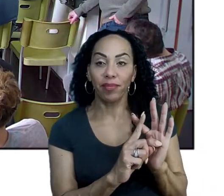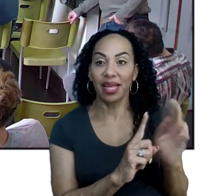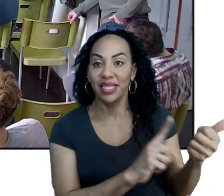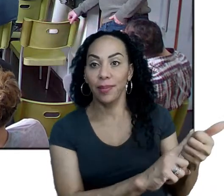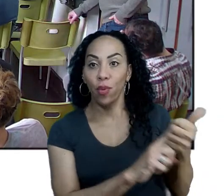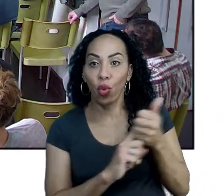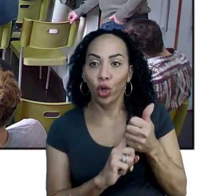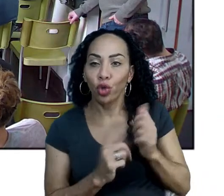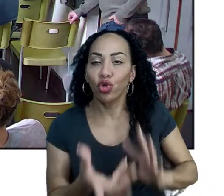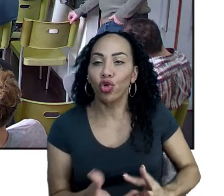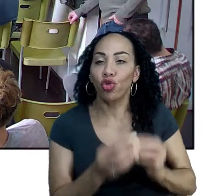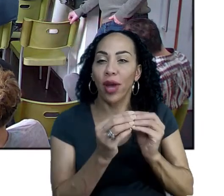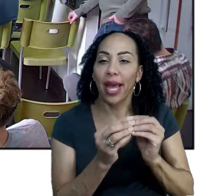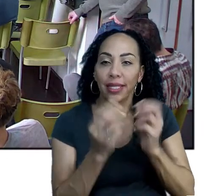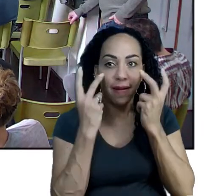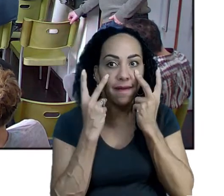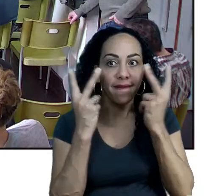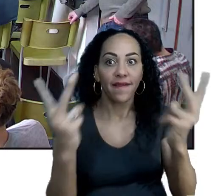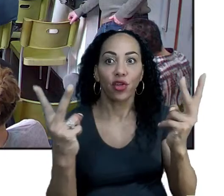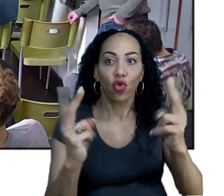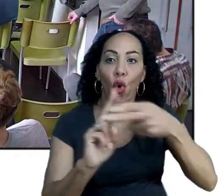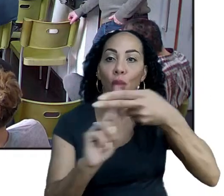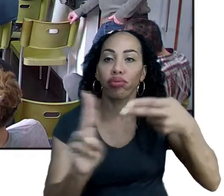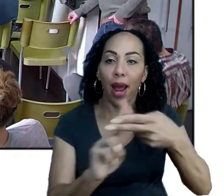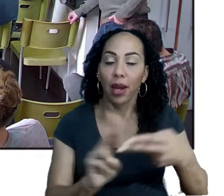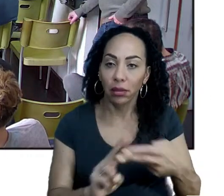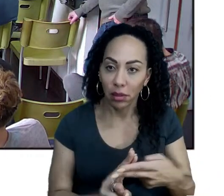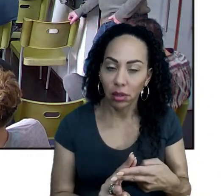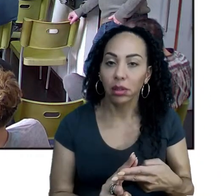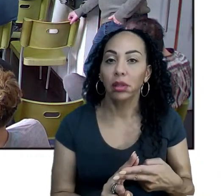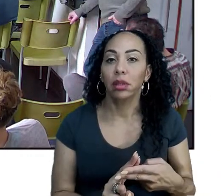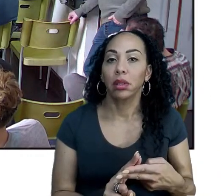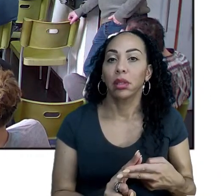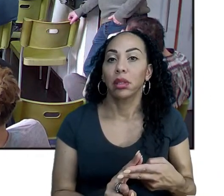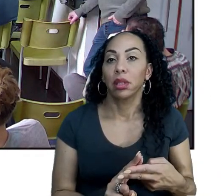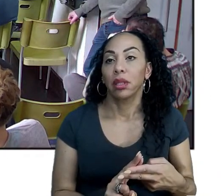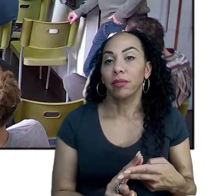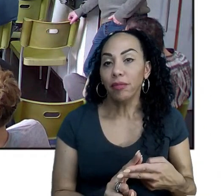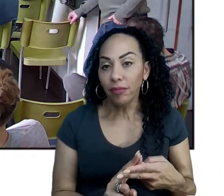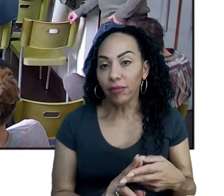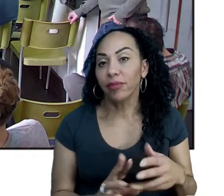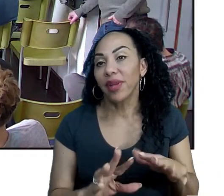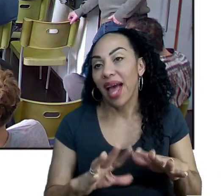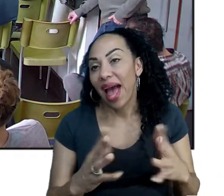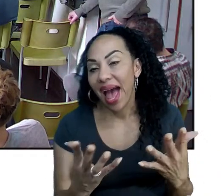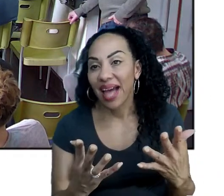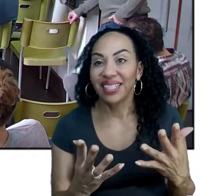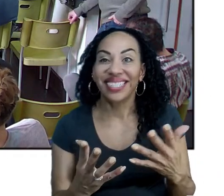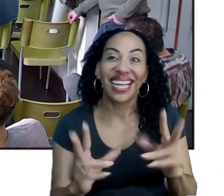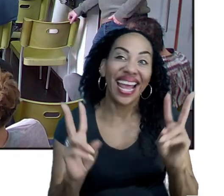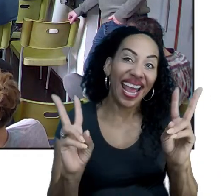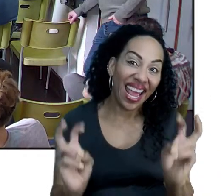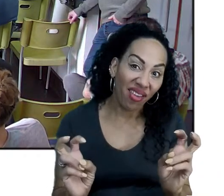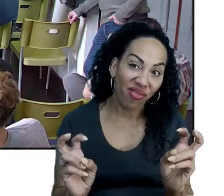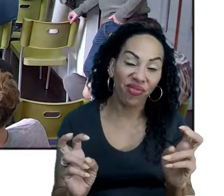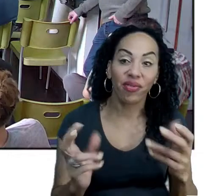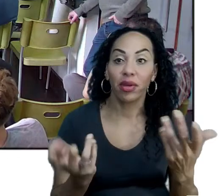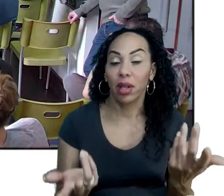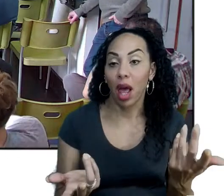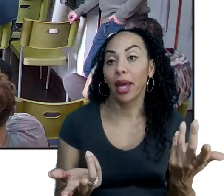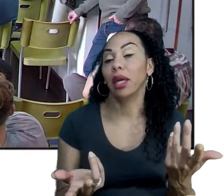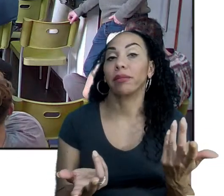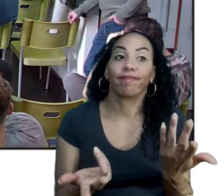then having something come out of the co-design process that entirely opposed that visual brand. That would be an example that we had on the